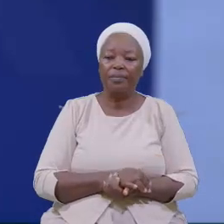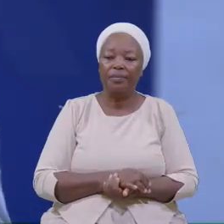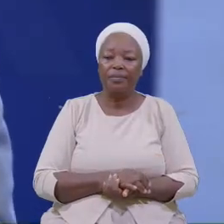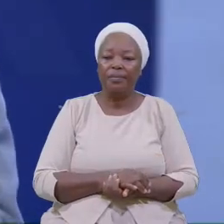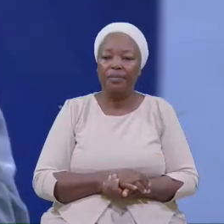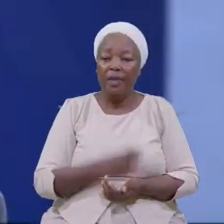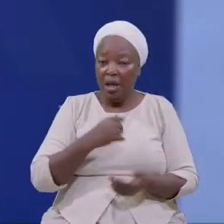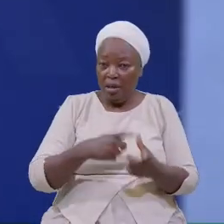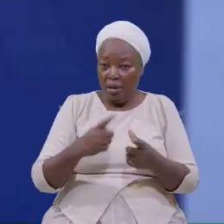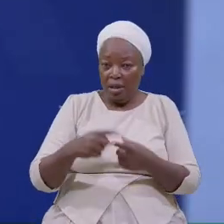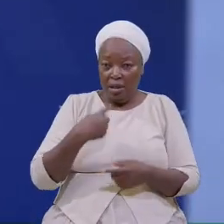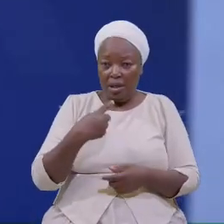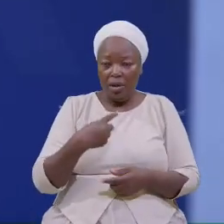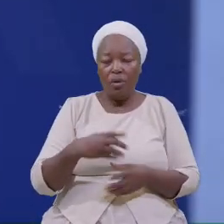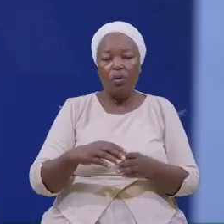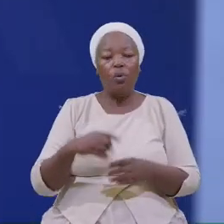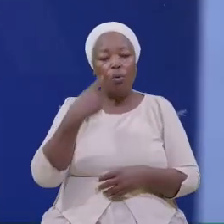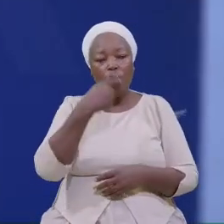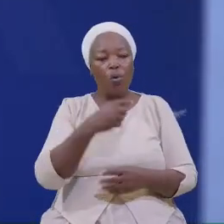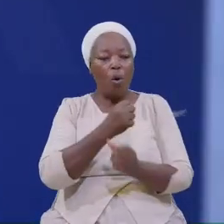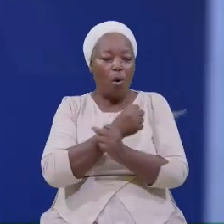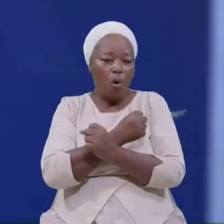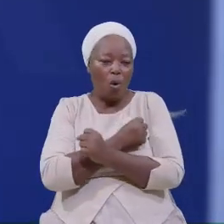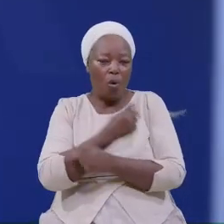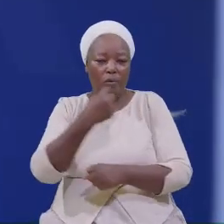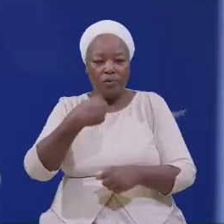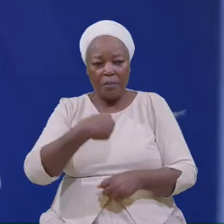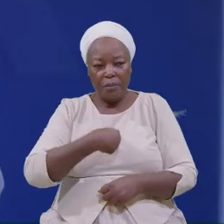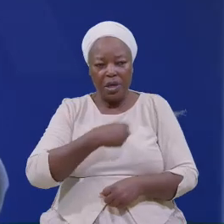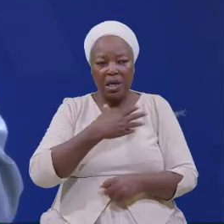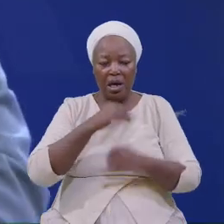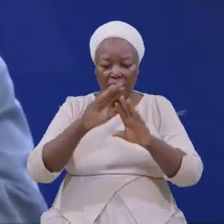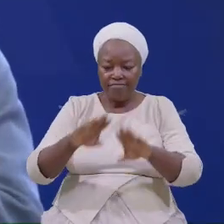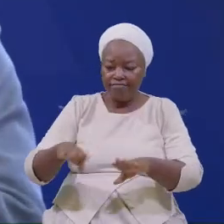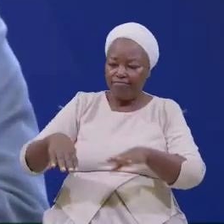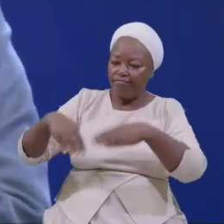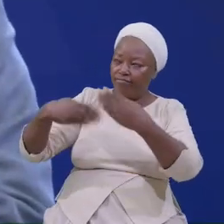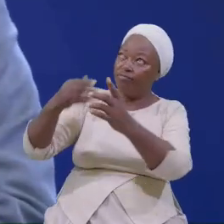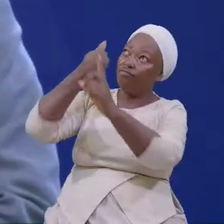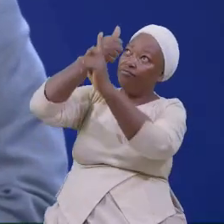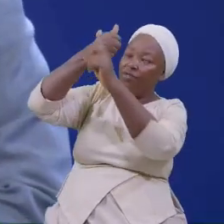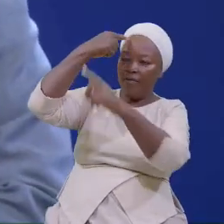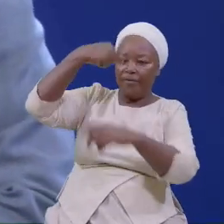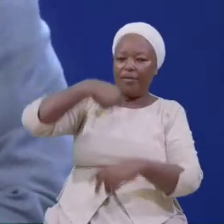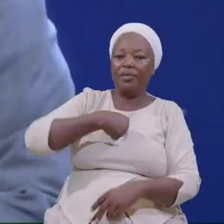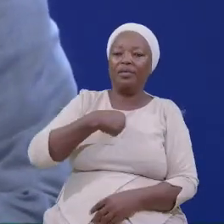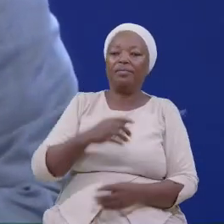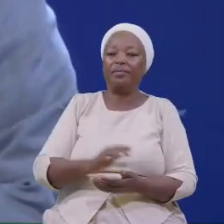And then he said, who loved me and gave himself for me.